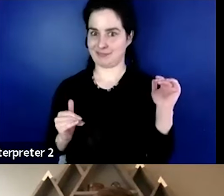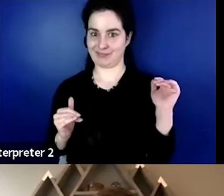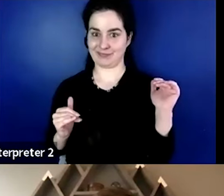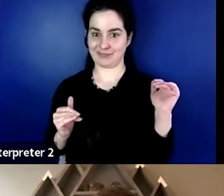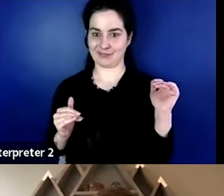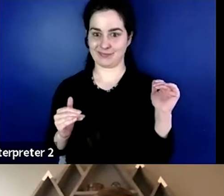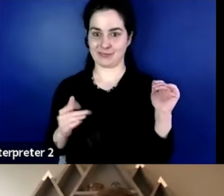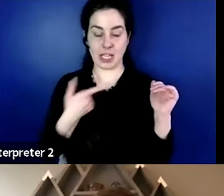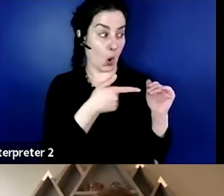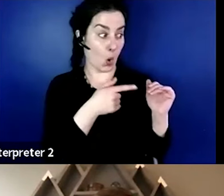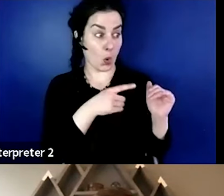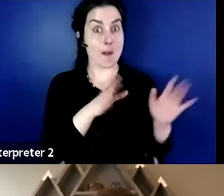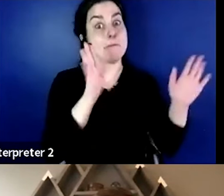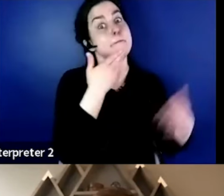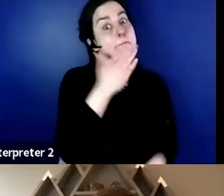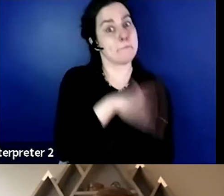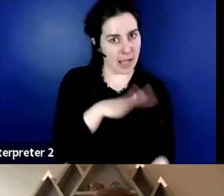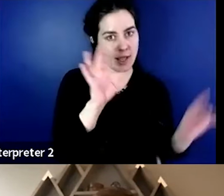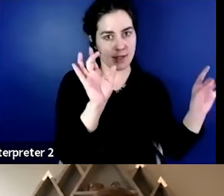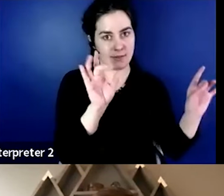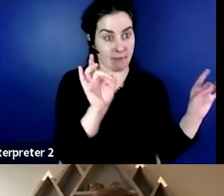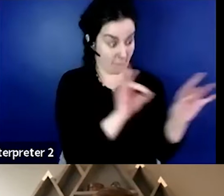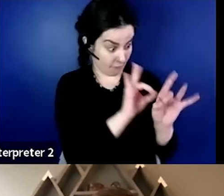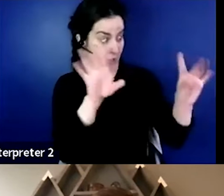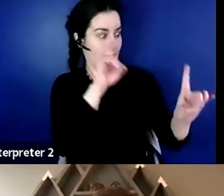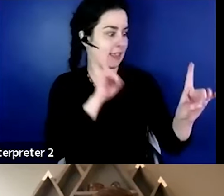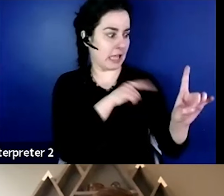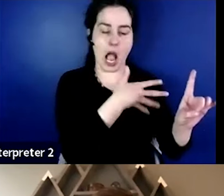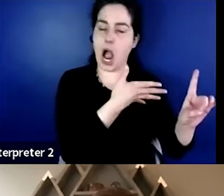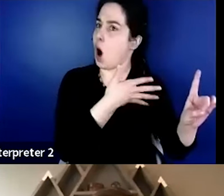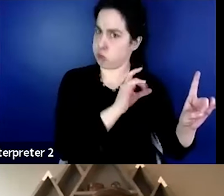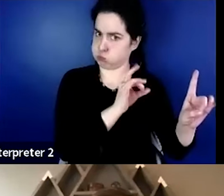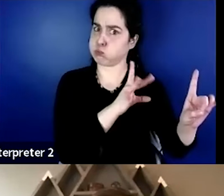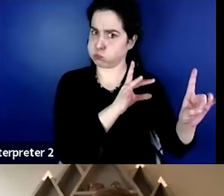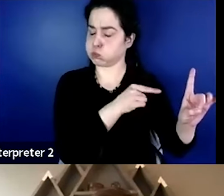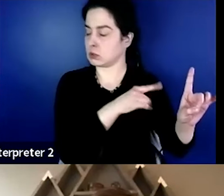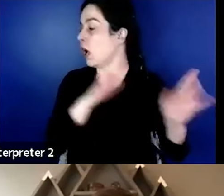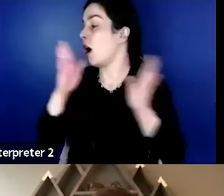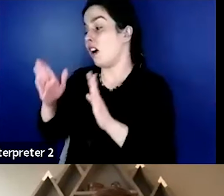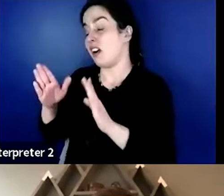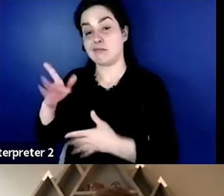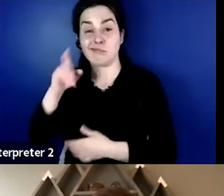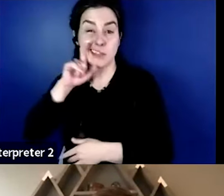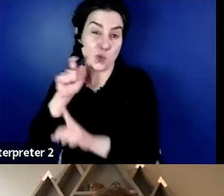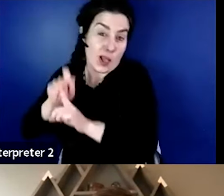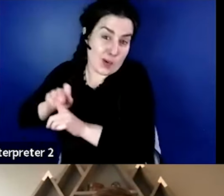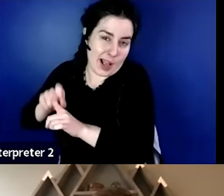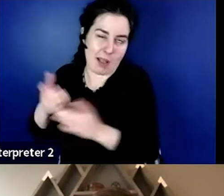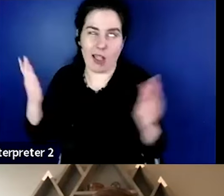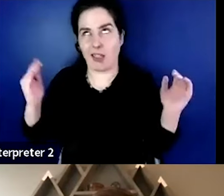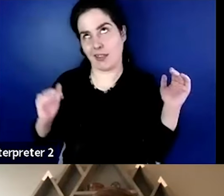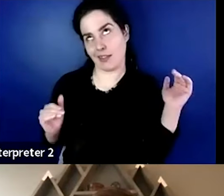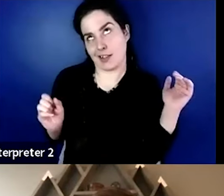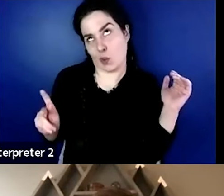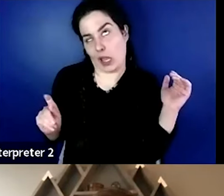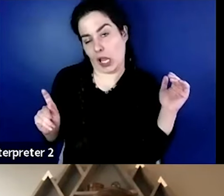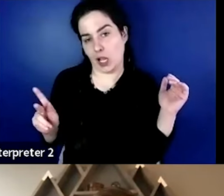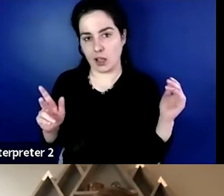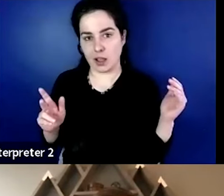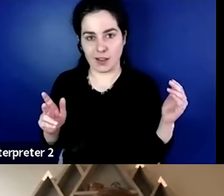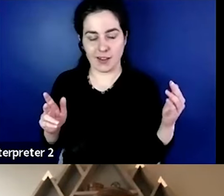is the bad sexual violence and everything else is kind of okay. And sexual harassment, as I often say, it becomes the wallpaper of a